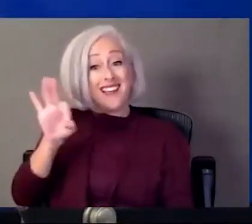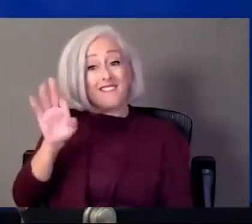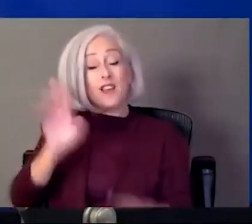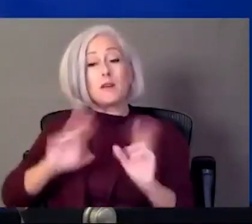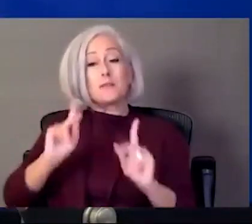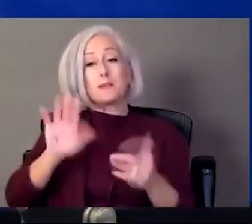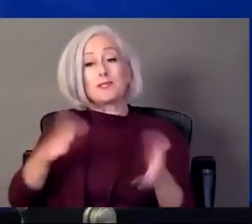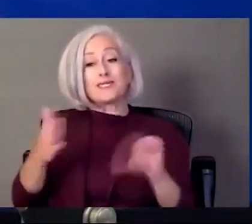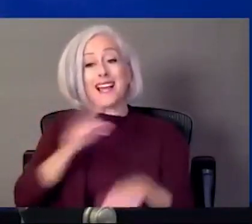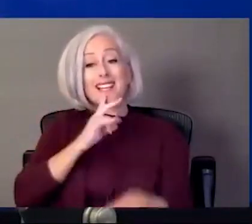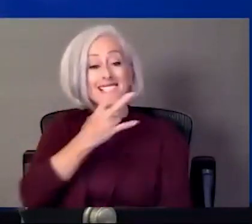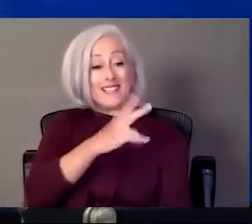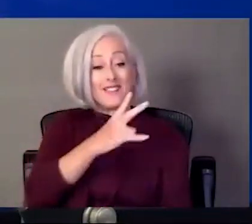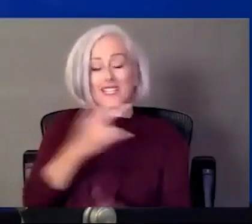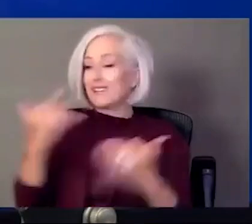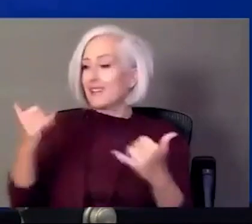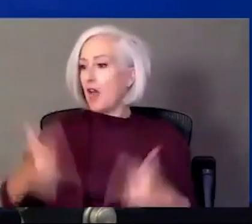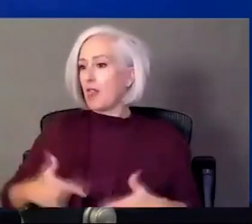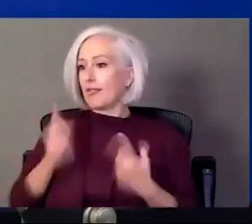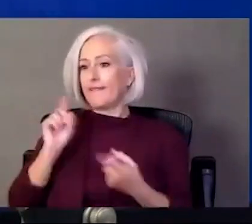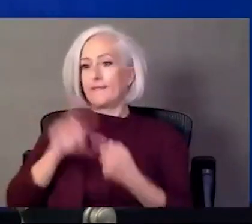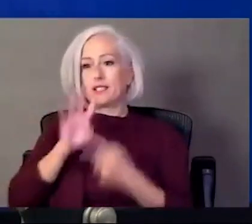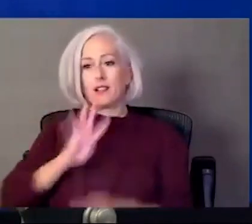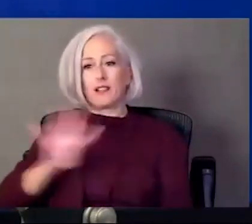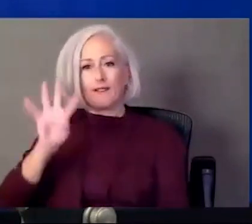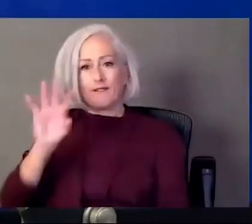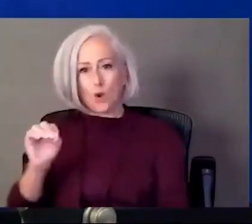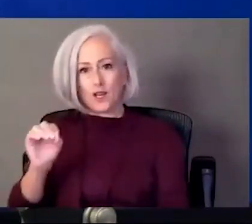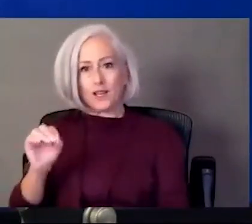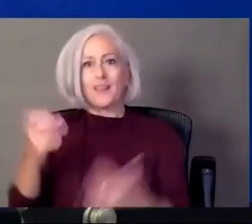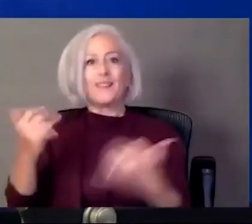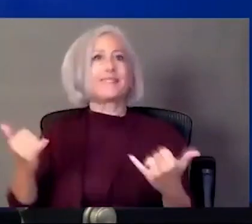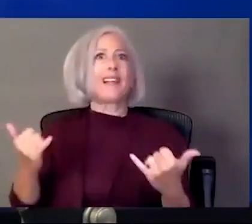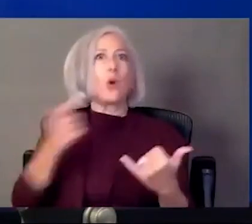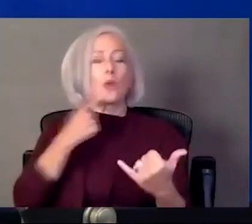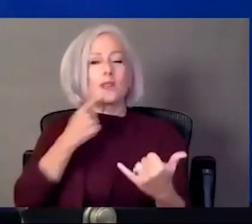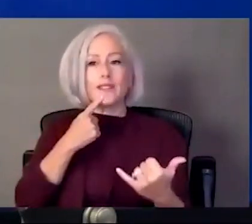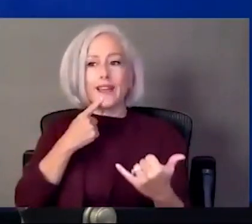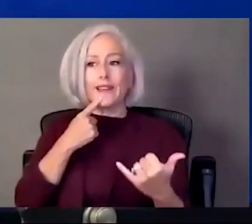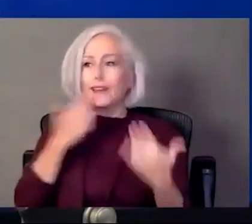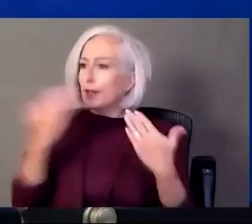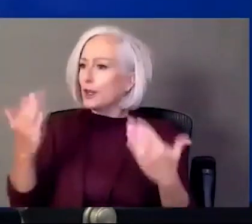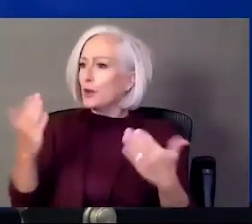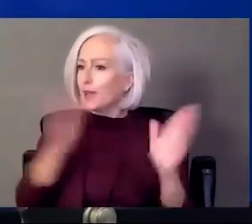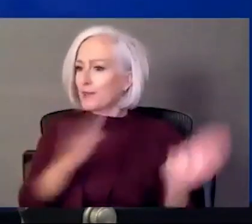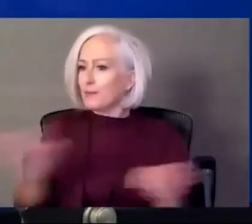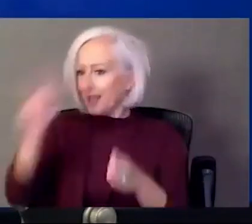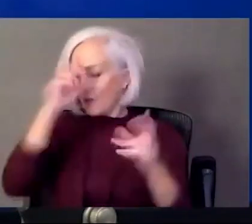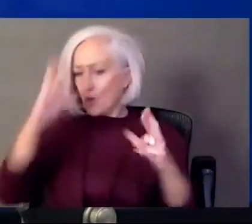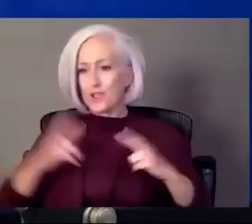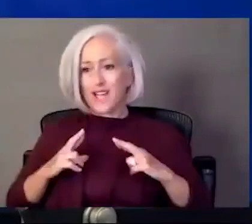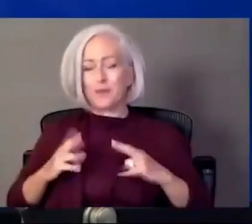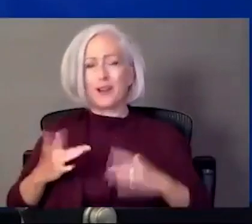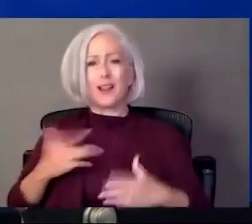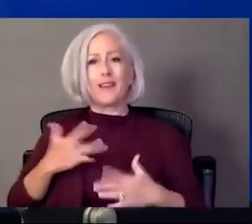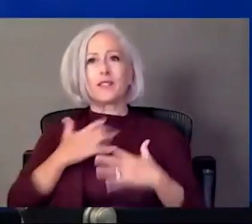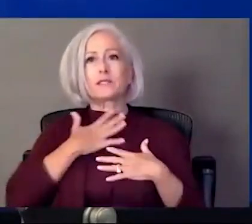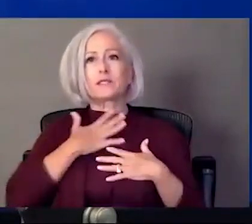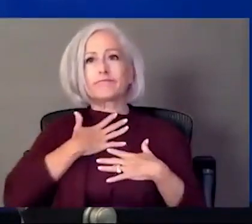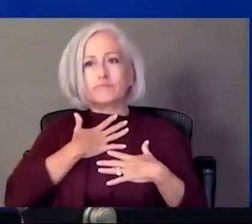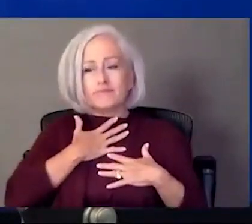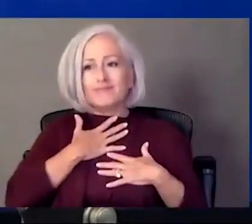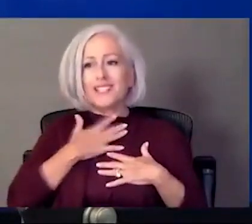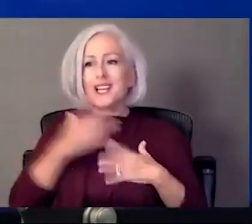40. And now we're saying to them, plan for retirement. I mean, you get tears in your eyes when you start. When people come back and they don't cough anymore, it's just